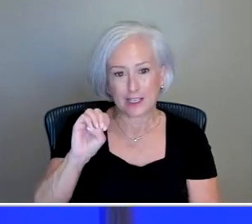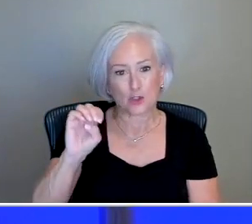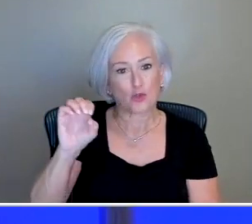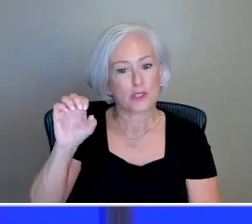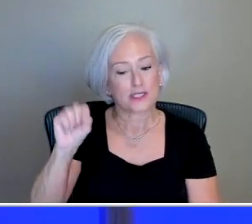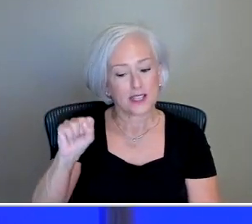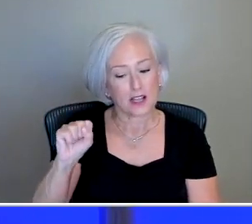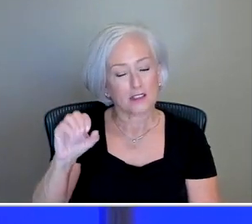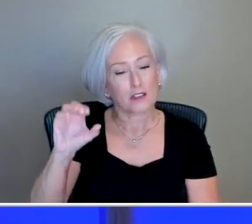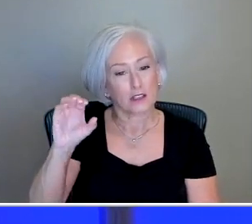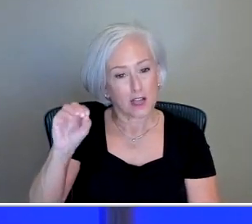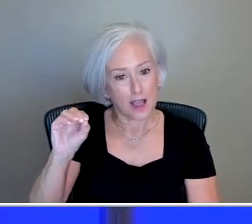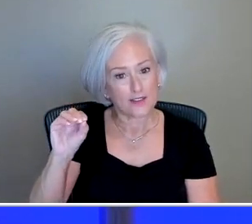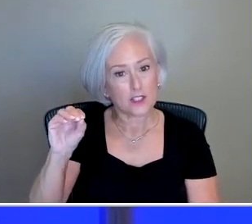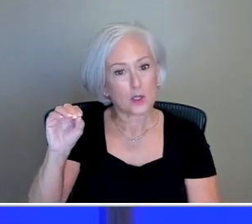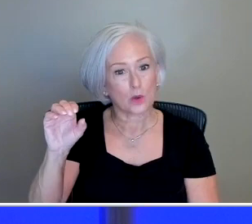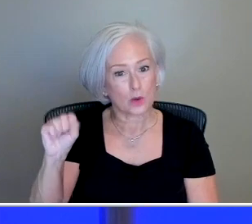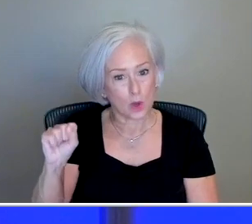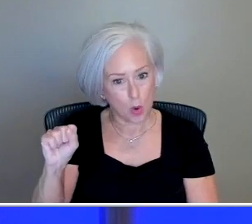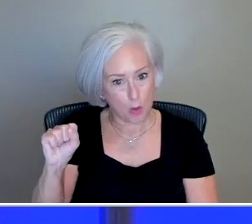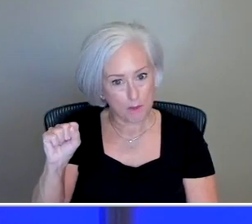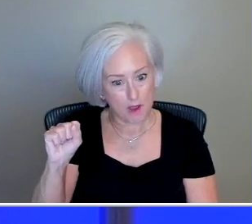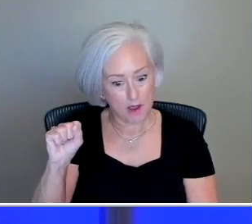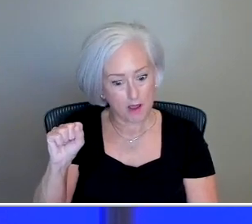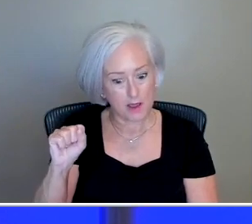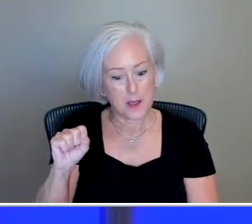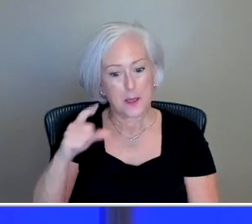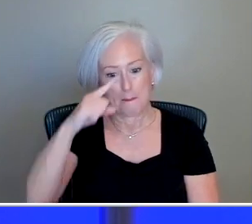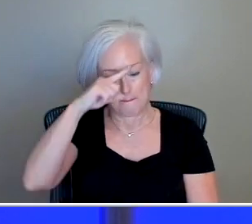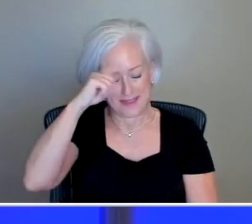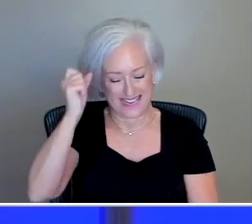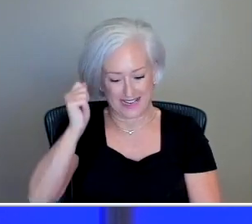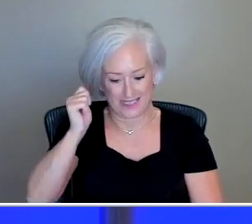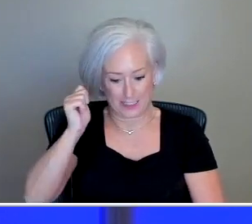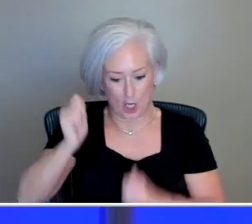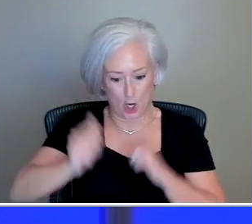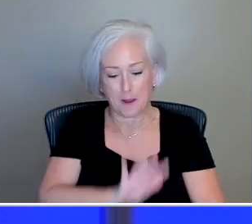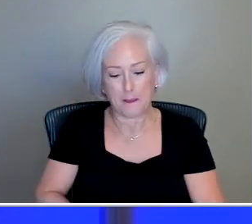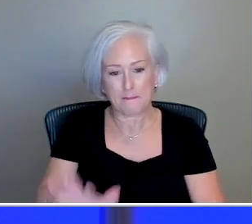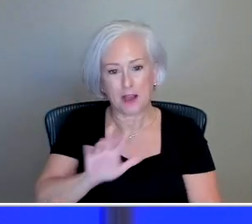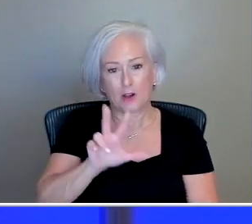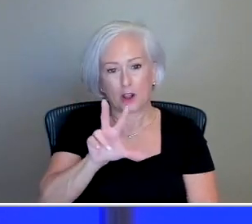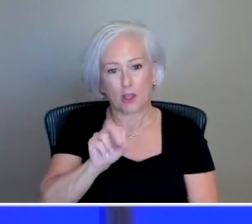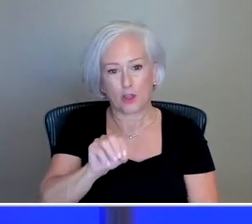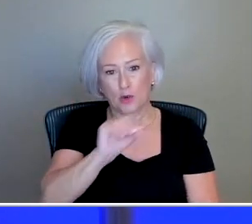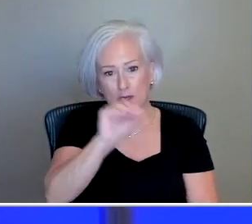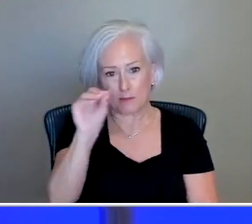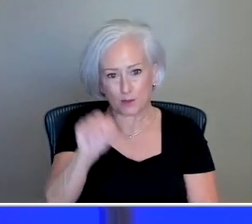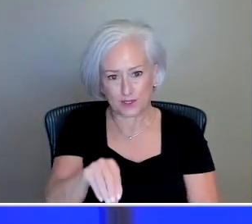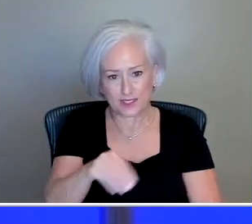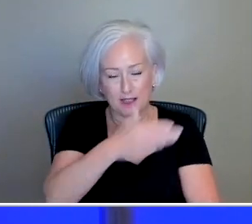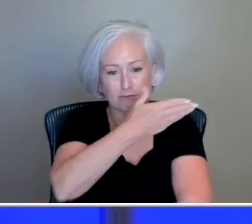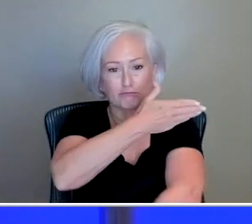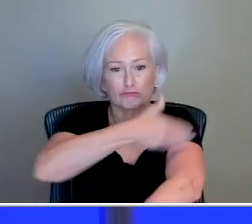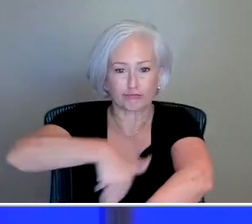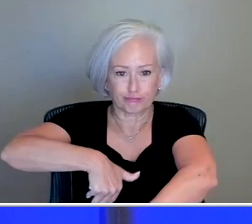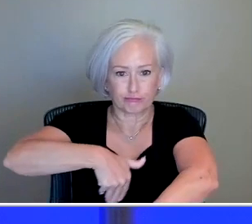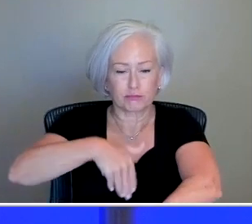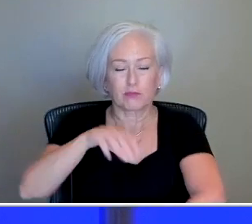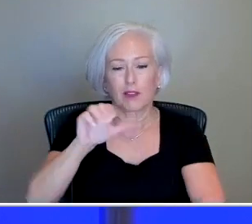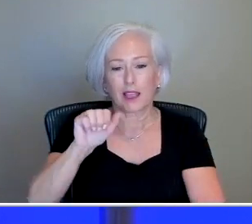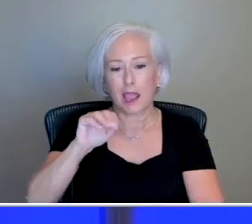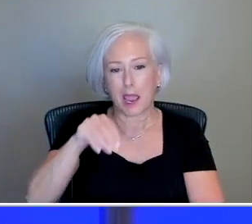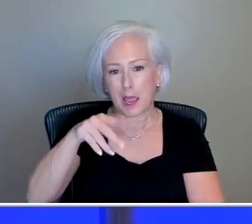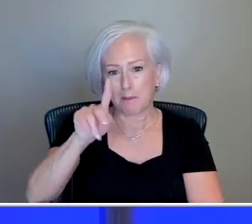typical locations where they occur, about 30% end up being treated with amputation, compared with that number being